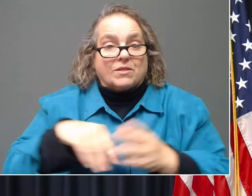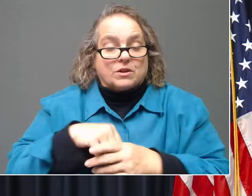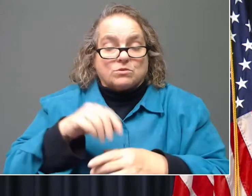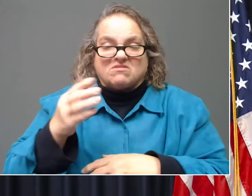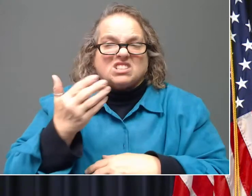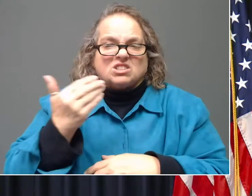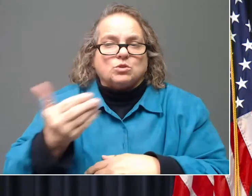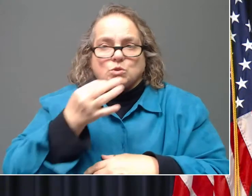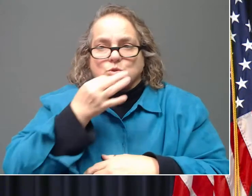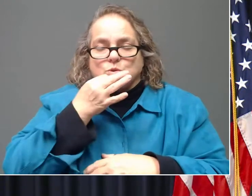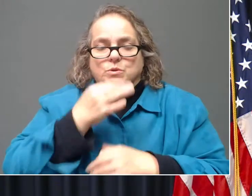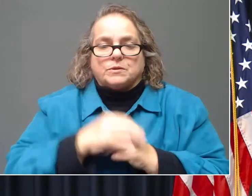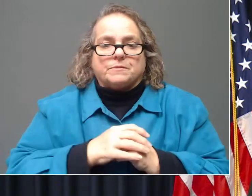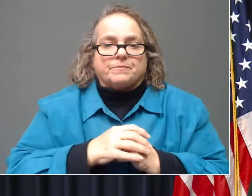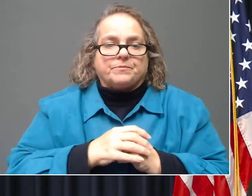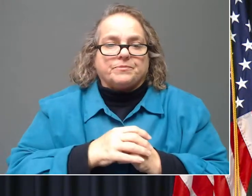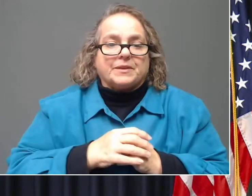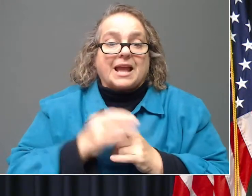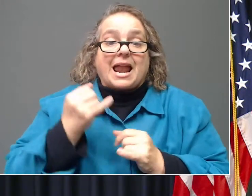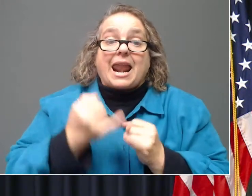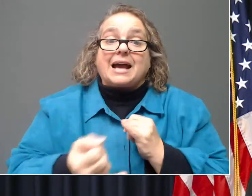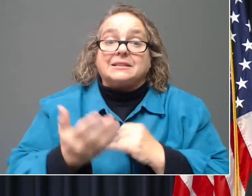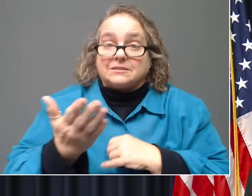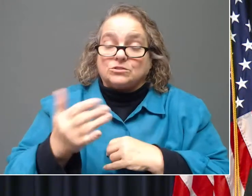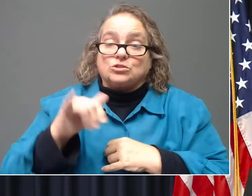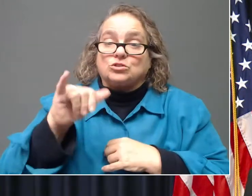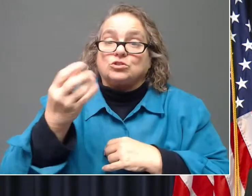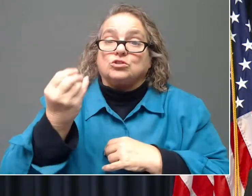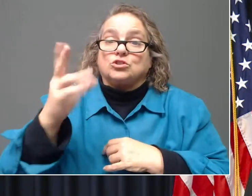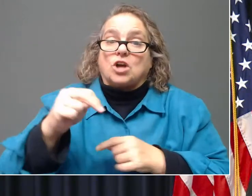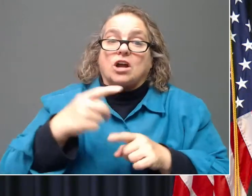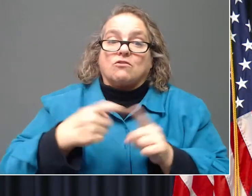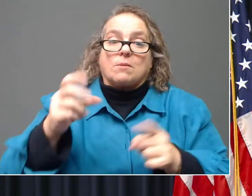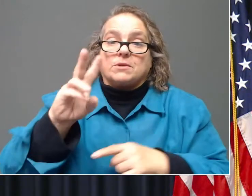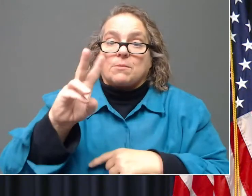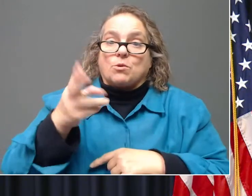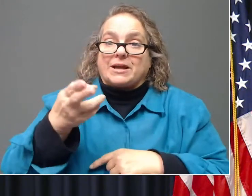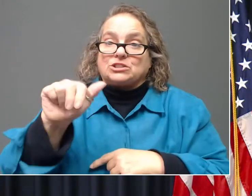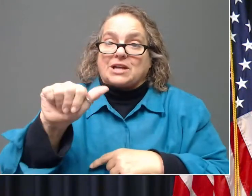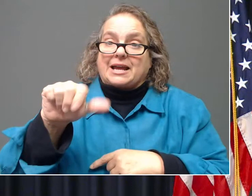right, last but not least, John Charlton from WHAS.